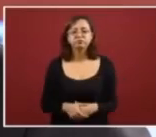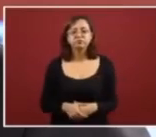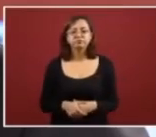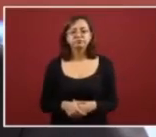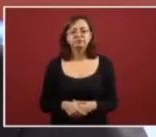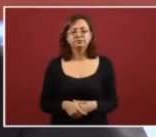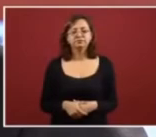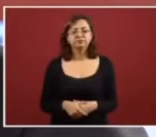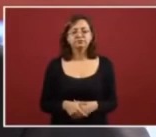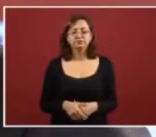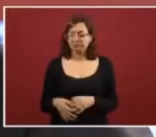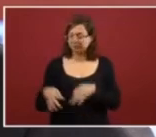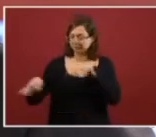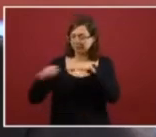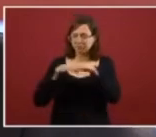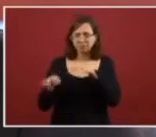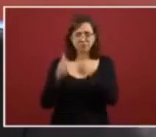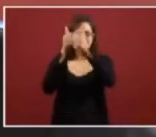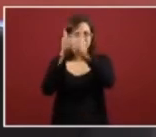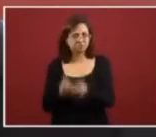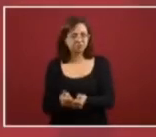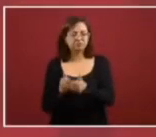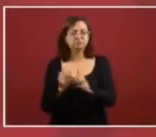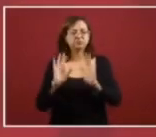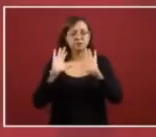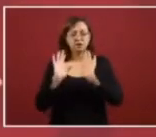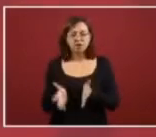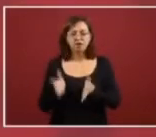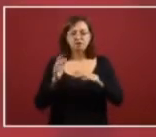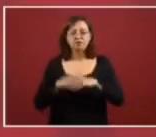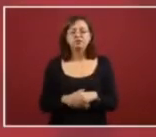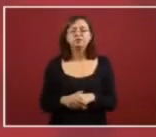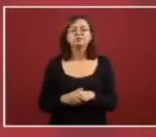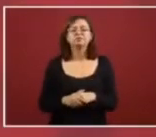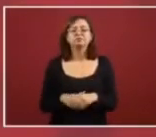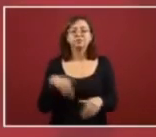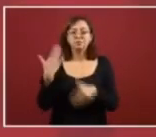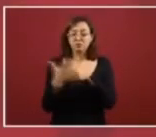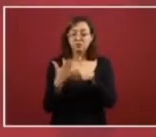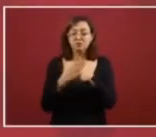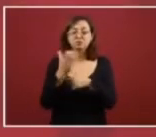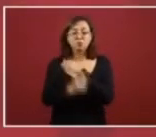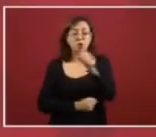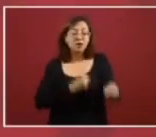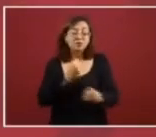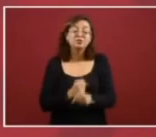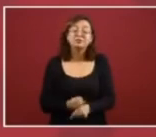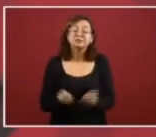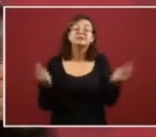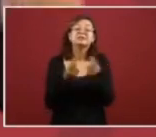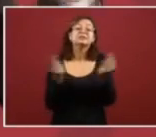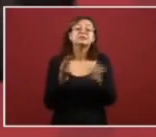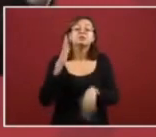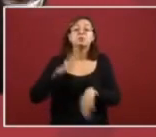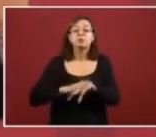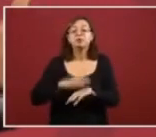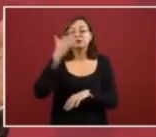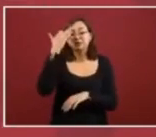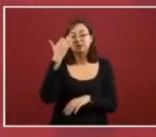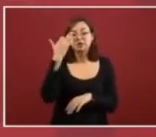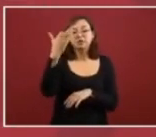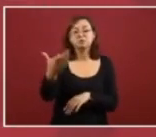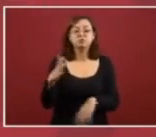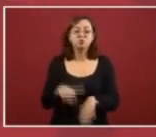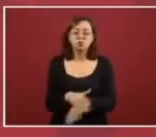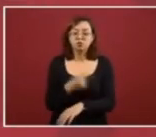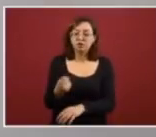empleos permanentes. With permanent jobs. El año que viene. And por eso quiero so un poquito year, más de tiempo. And that's why I'm asking porque for this time. Vamos a llegar a 1,000,000 de hectáreas.